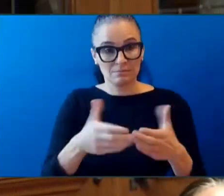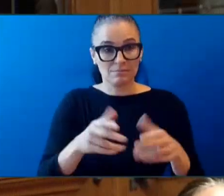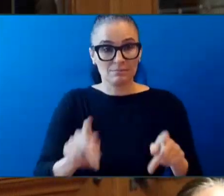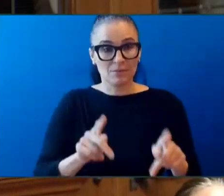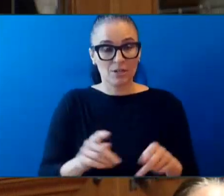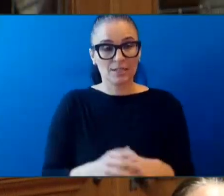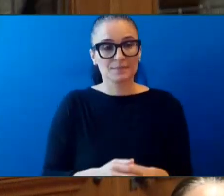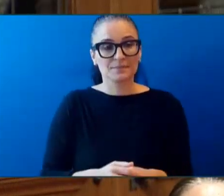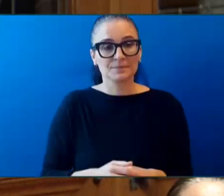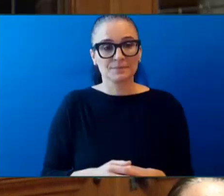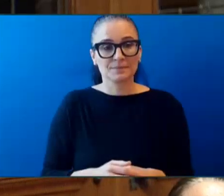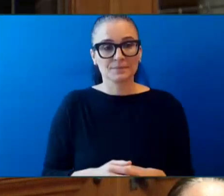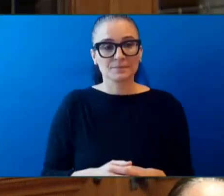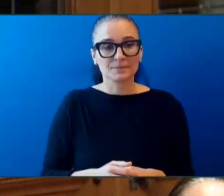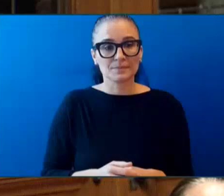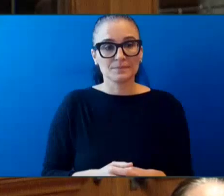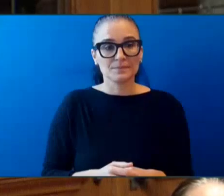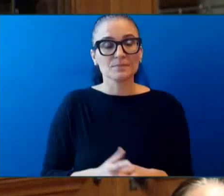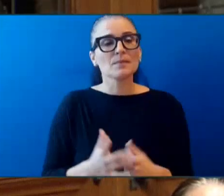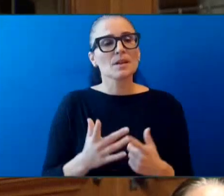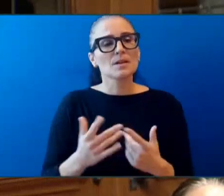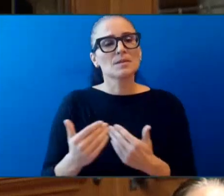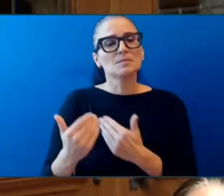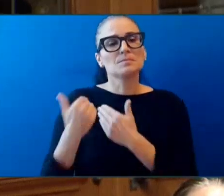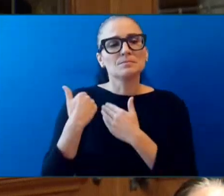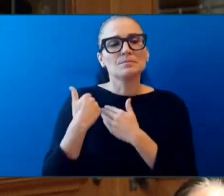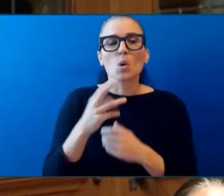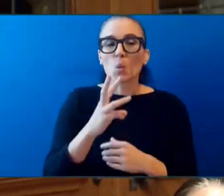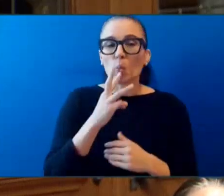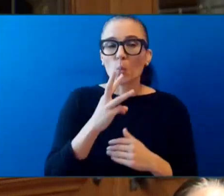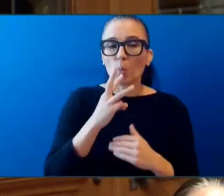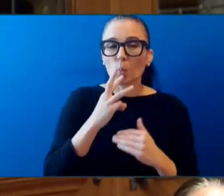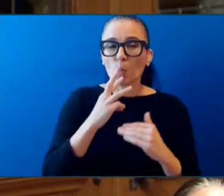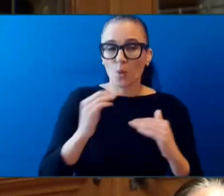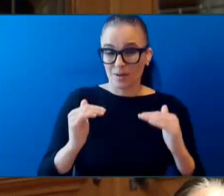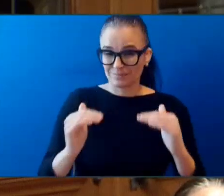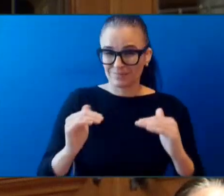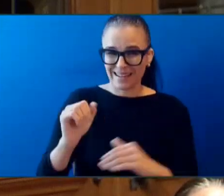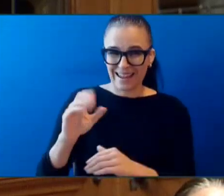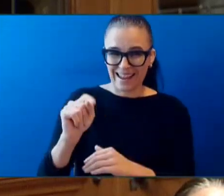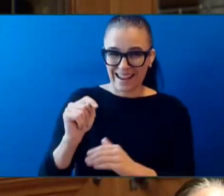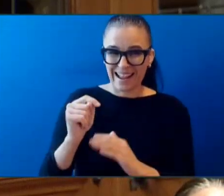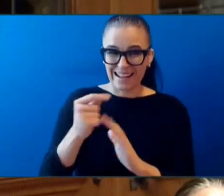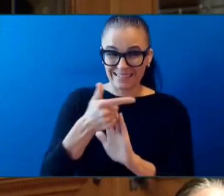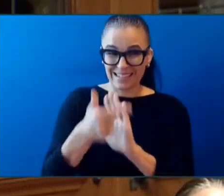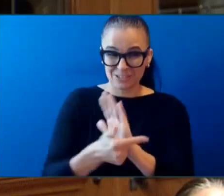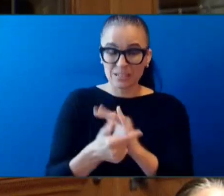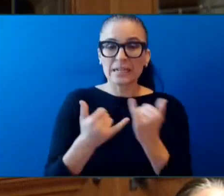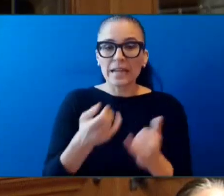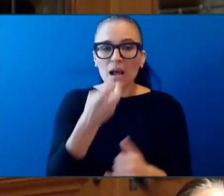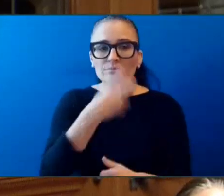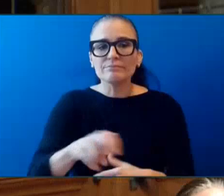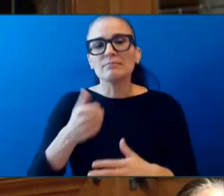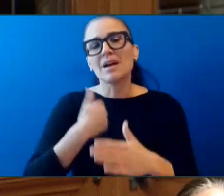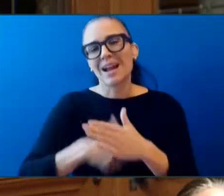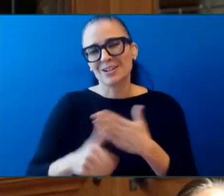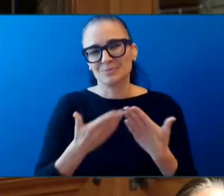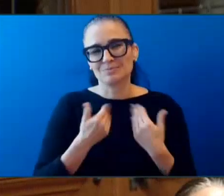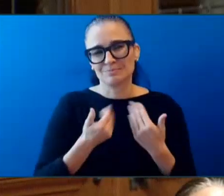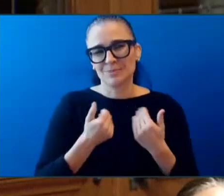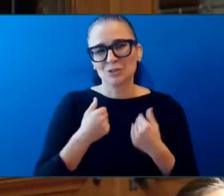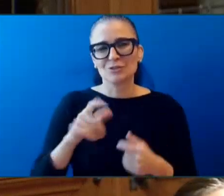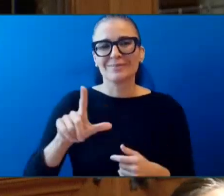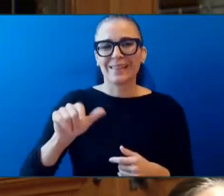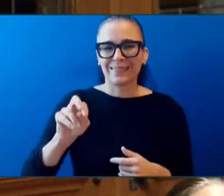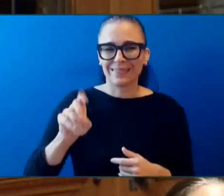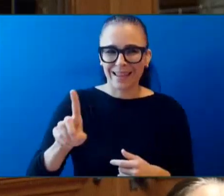Ministry of Water, Land, Resource Stewardship. I see this as a positive step after the Ministry of Forests failed to ensure that water users